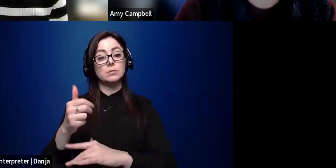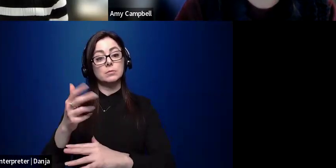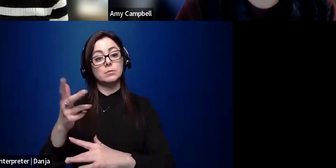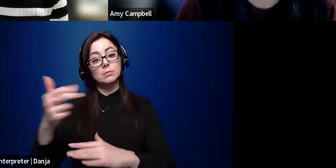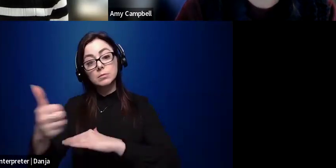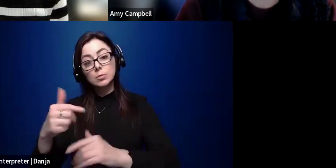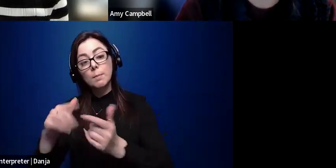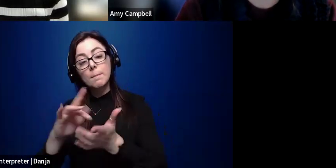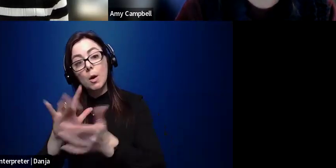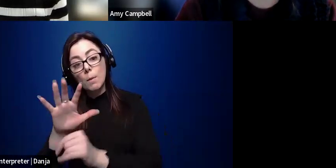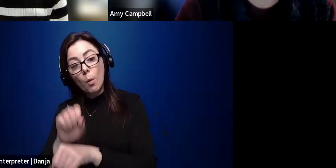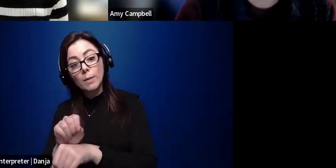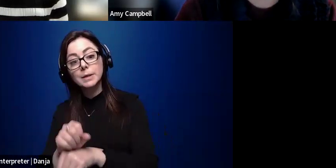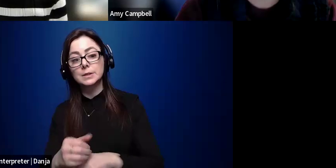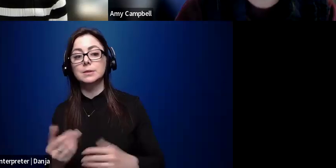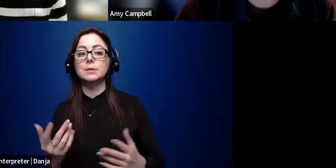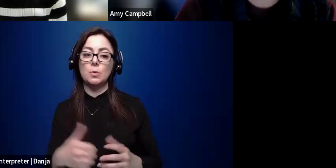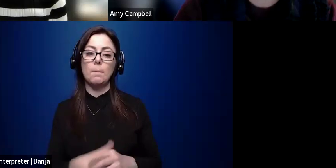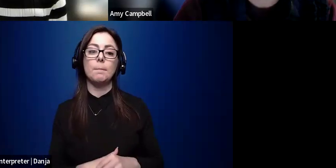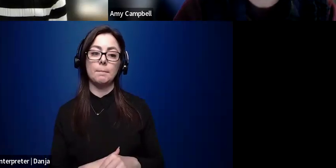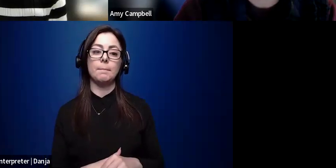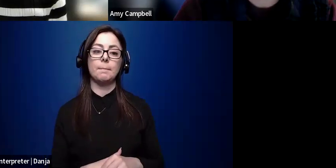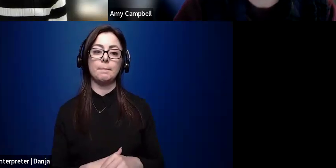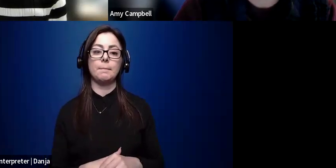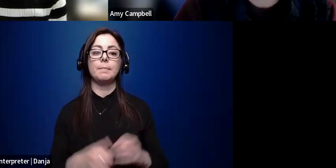appointments. So there's so many ways that it